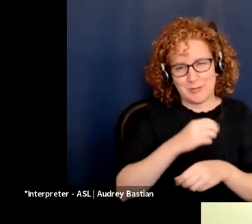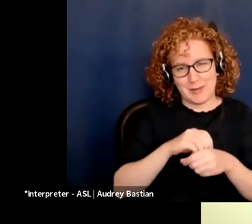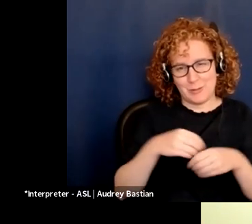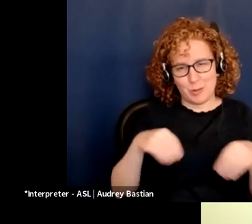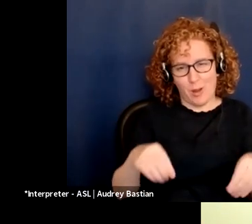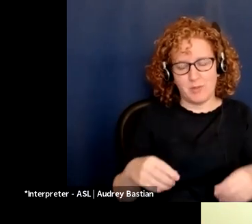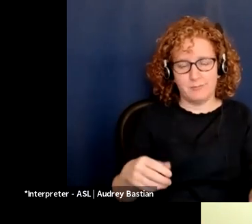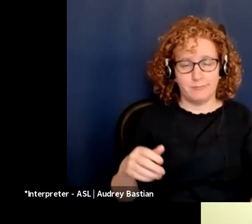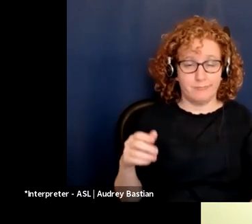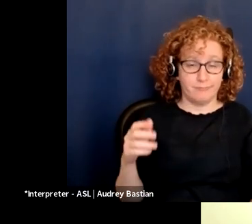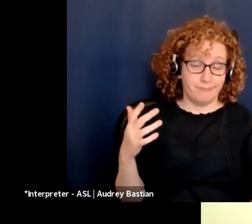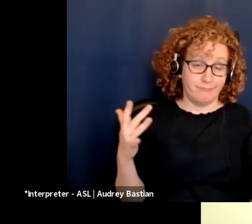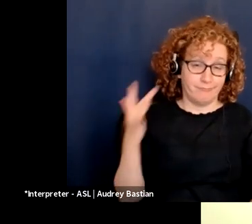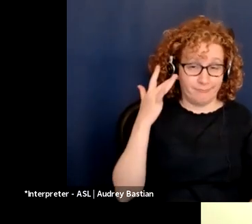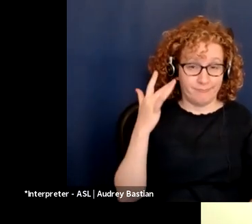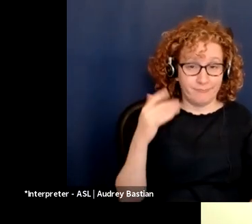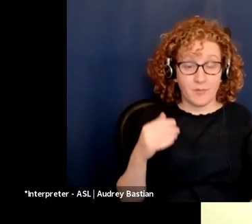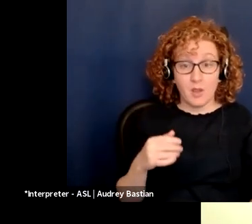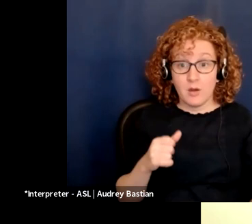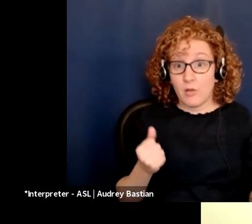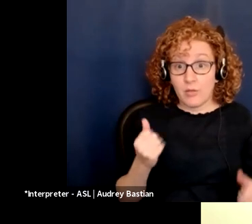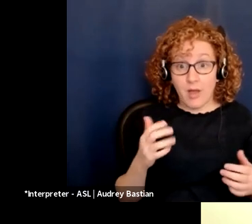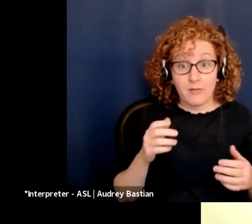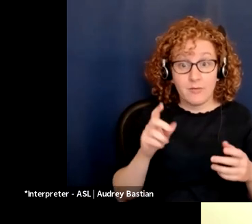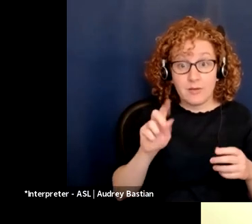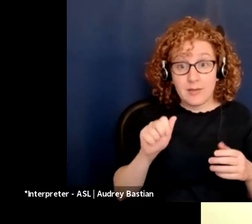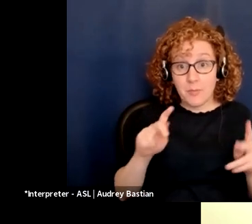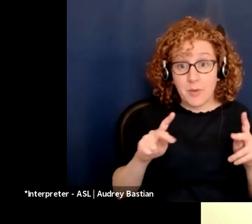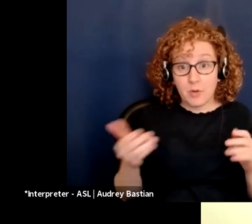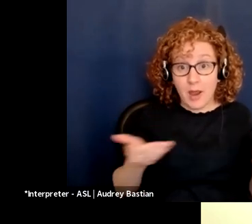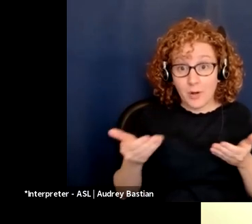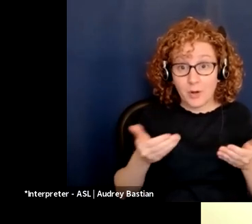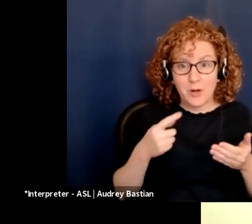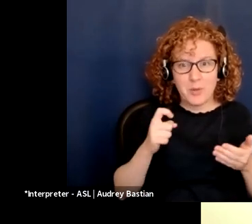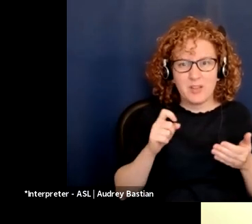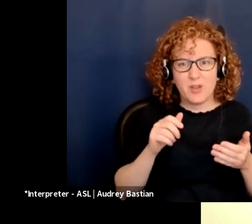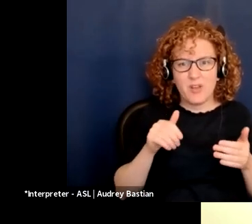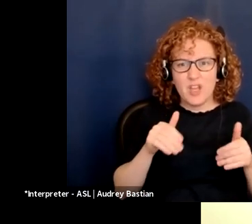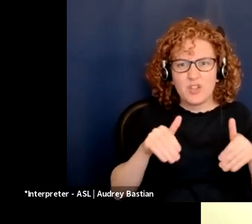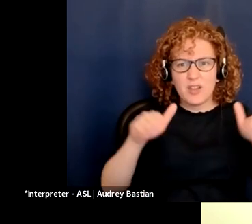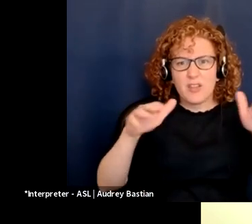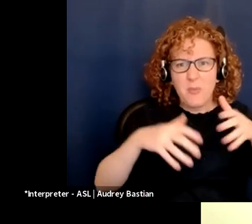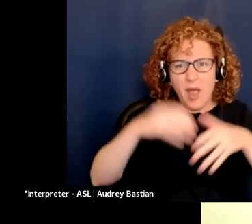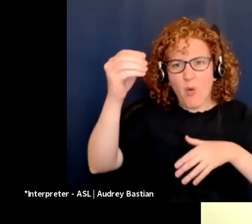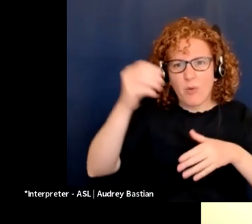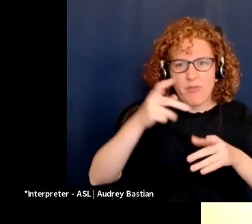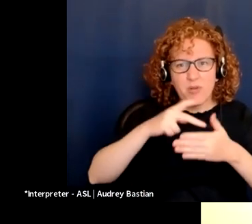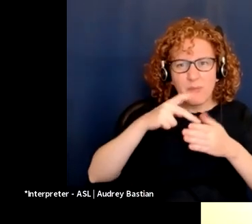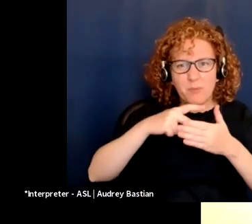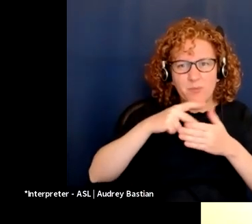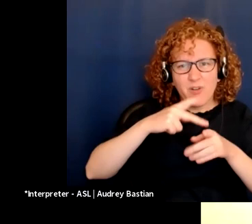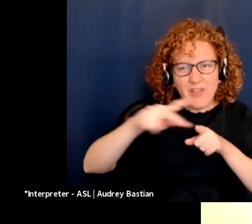It's like, yeah, there aren't a lot of disabled people to hire because you've chased them out of the profession before they finish